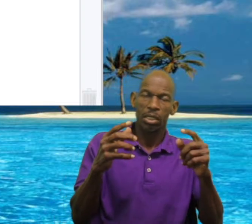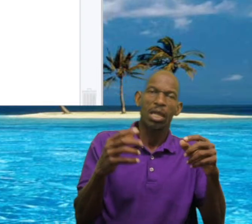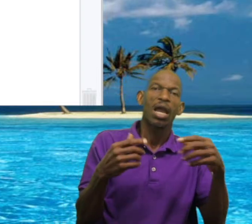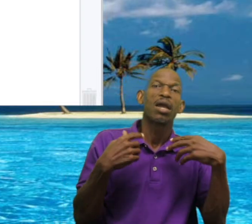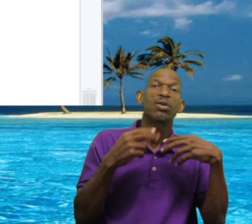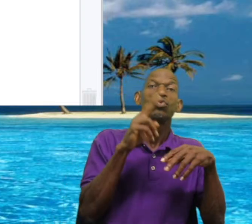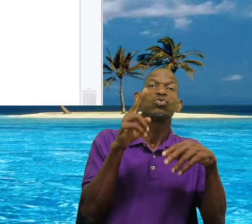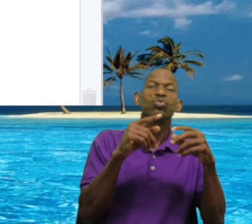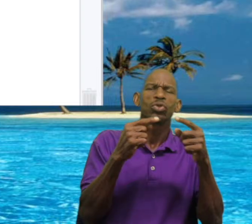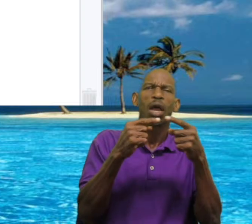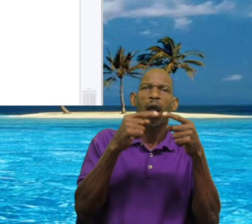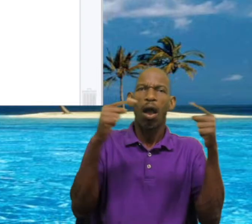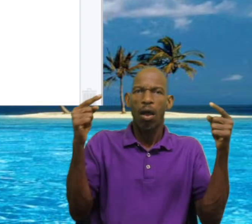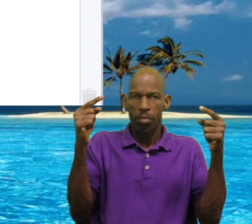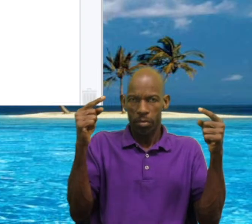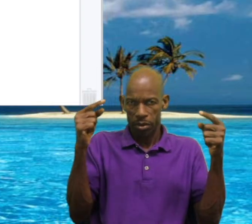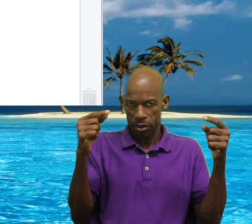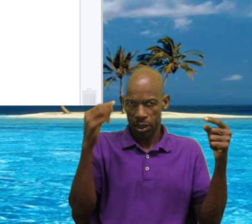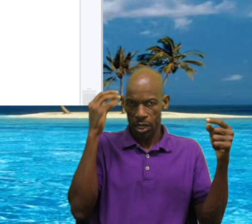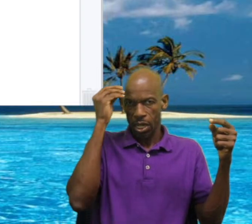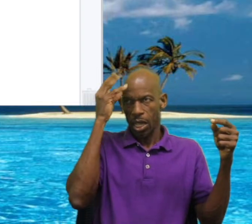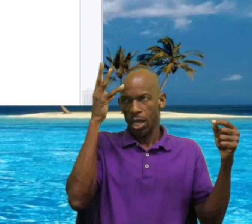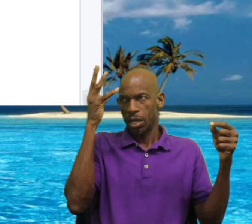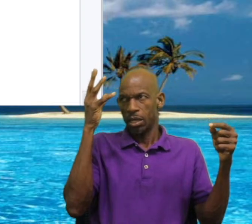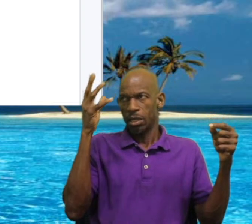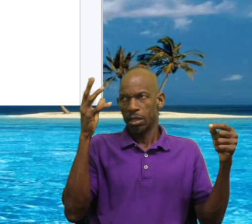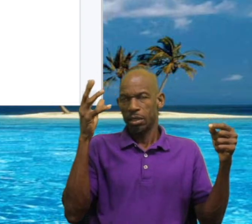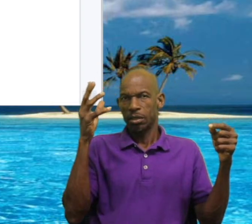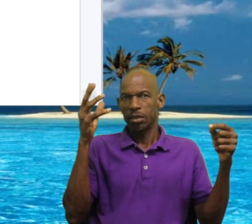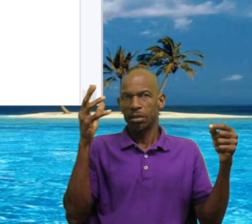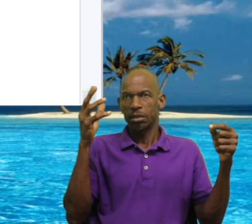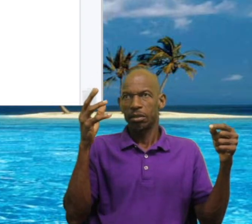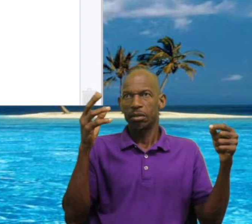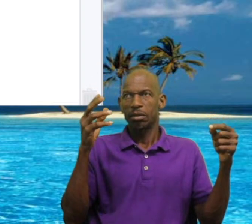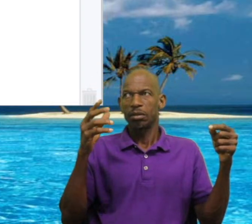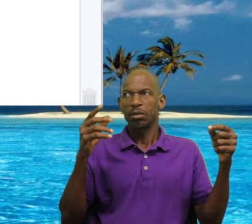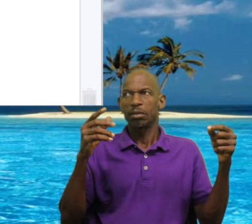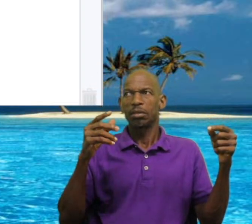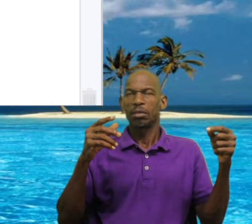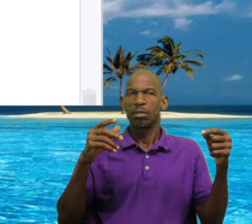the opposite of the cooking and the gas.